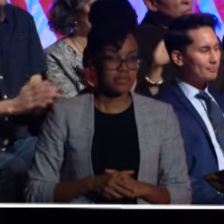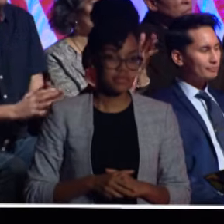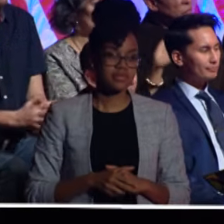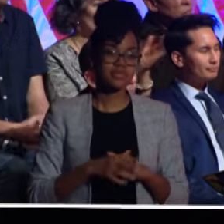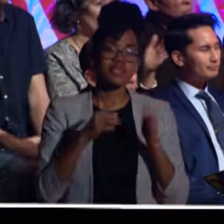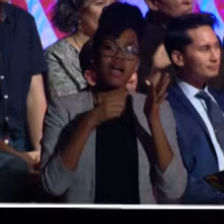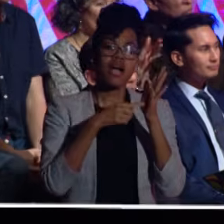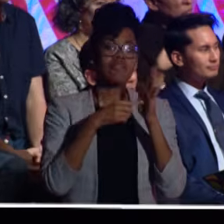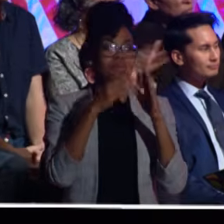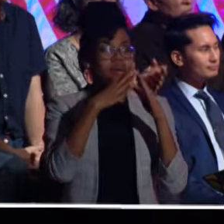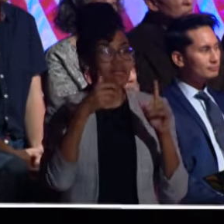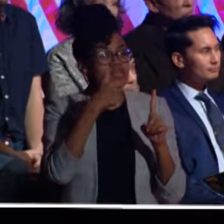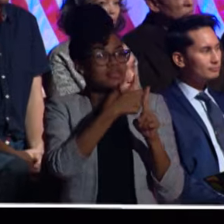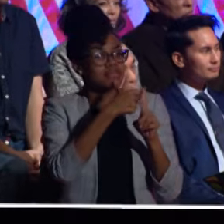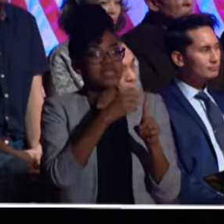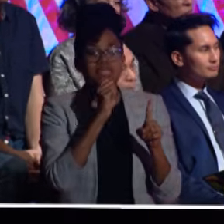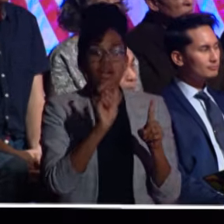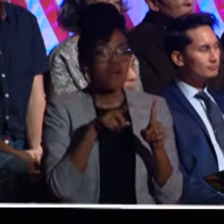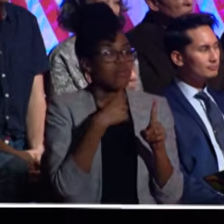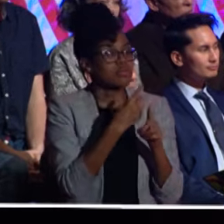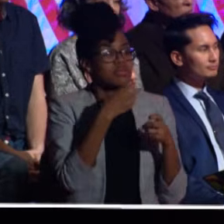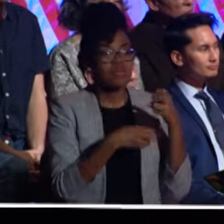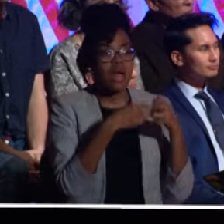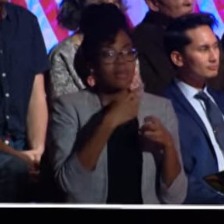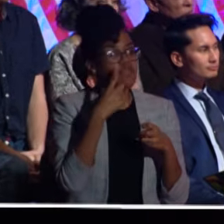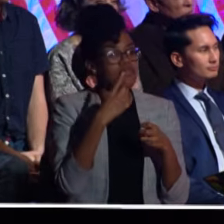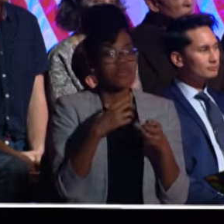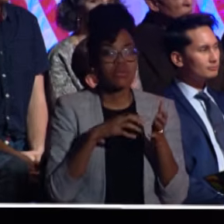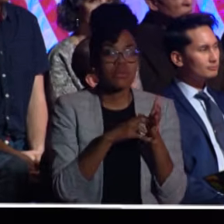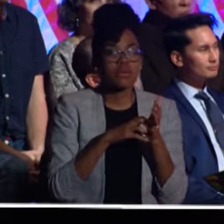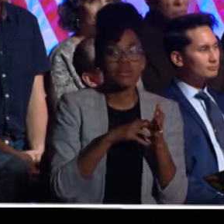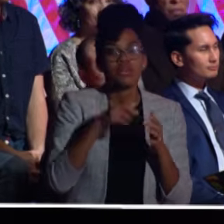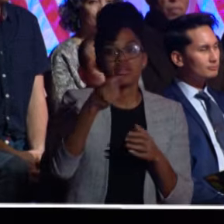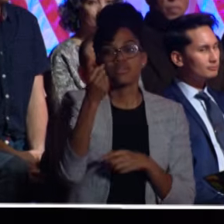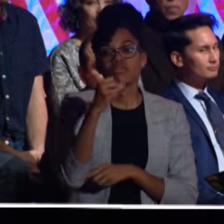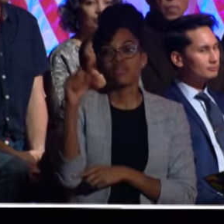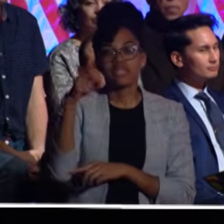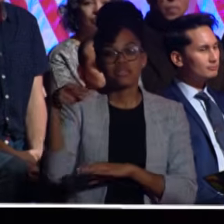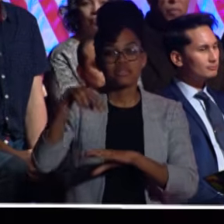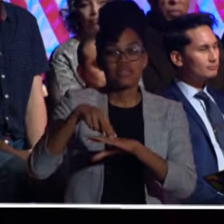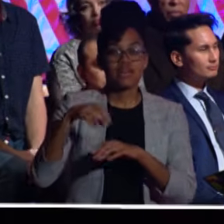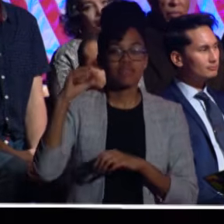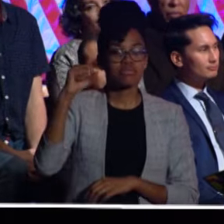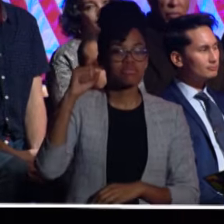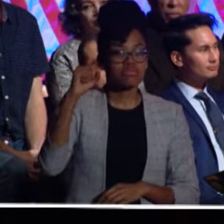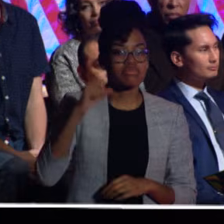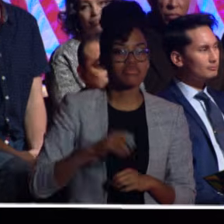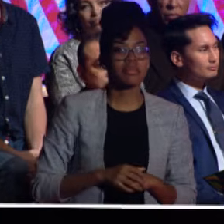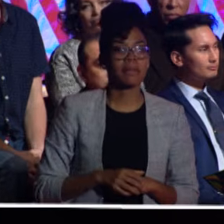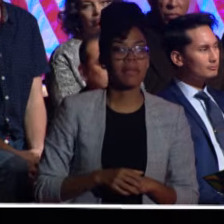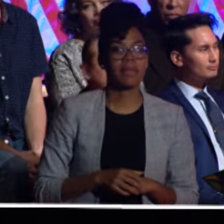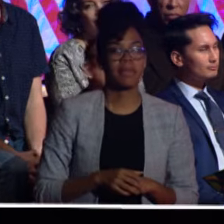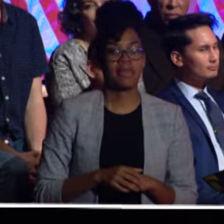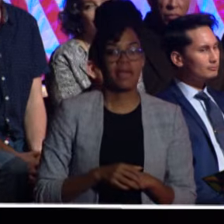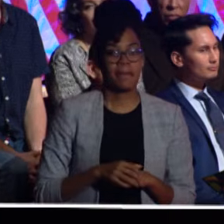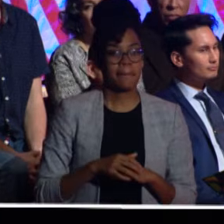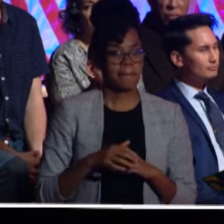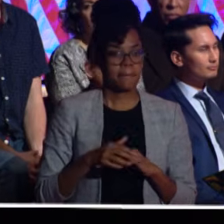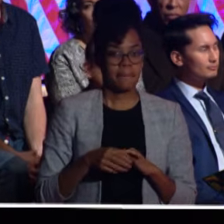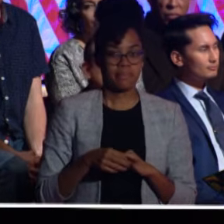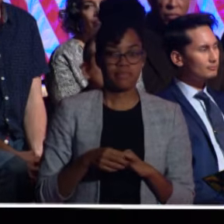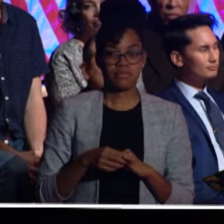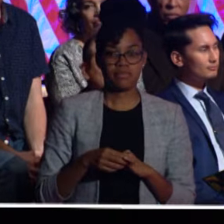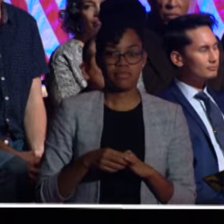Affordable housing isn't just a problem for our most vulnerable residents, though. It affects our entire community.